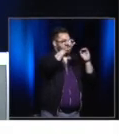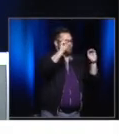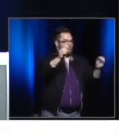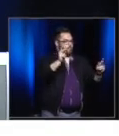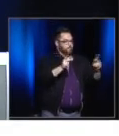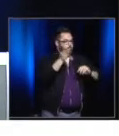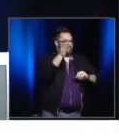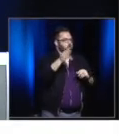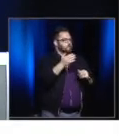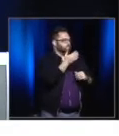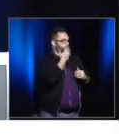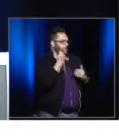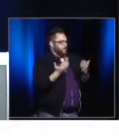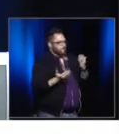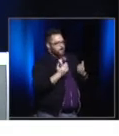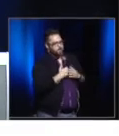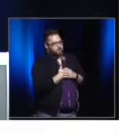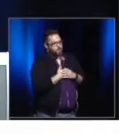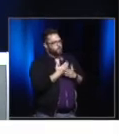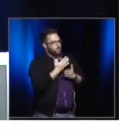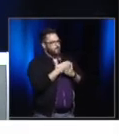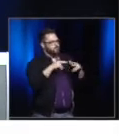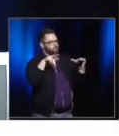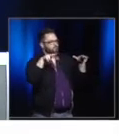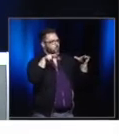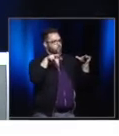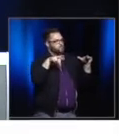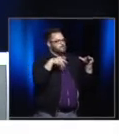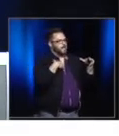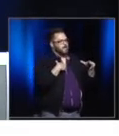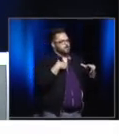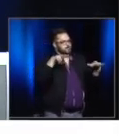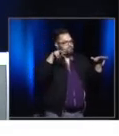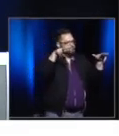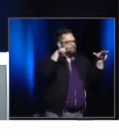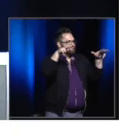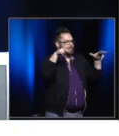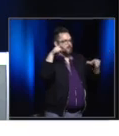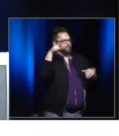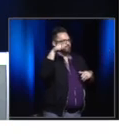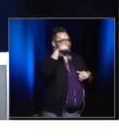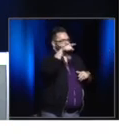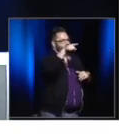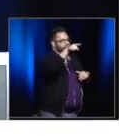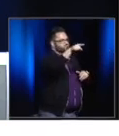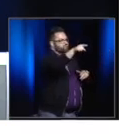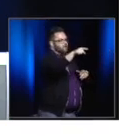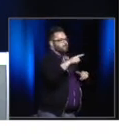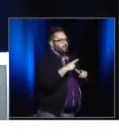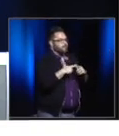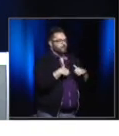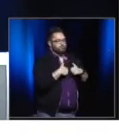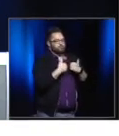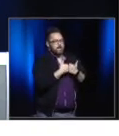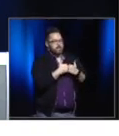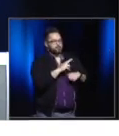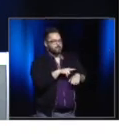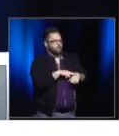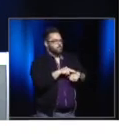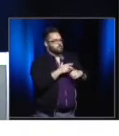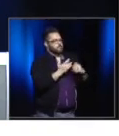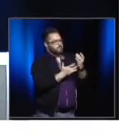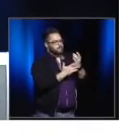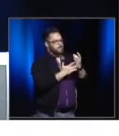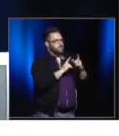large drone. We're able to fly it beyond visual line of sight, so we can fly some distance away. There are challenges with this technology, but